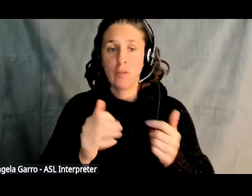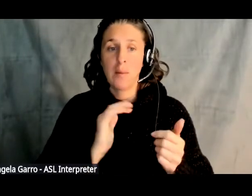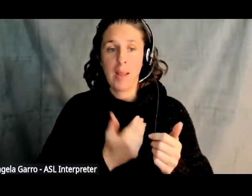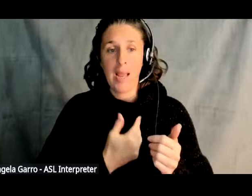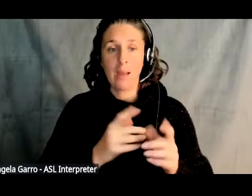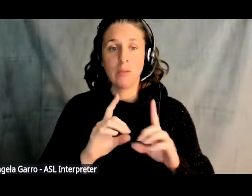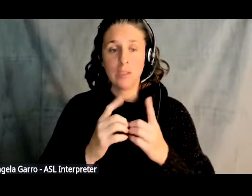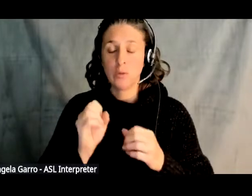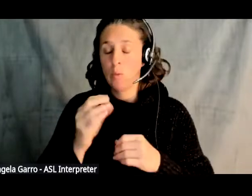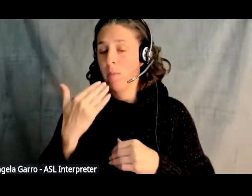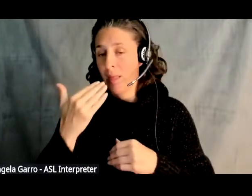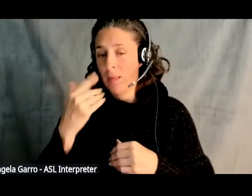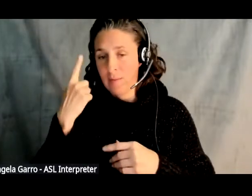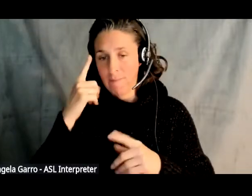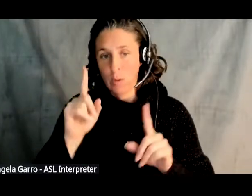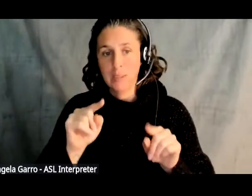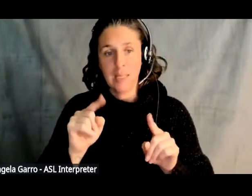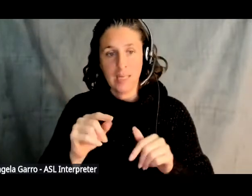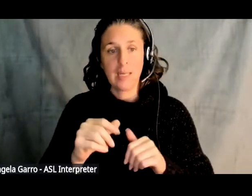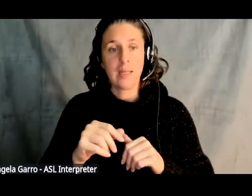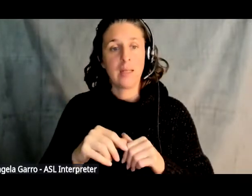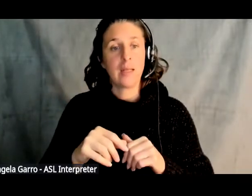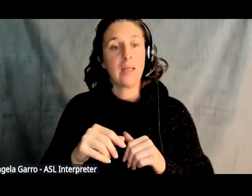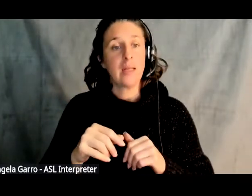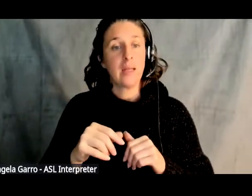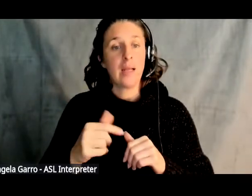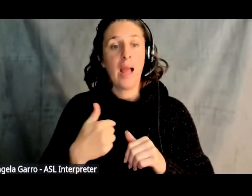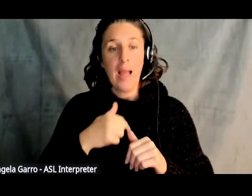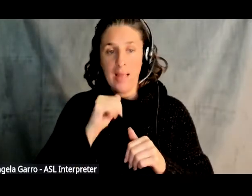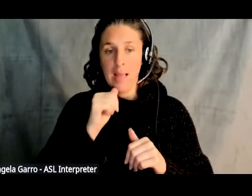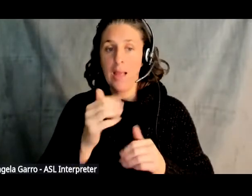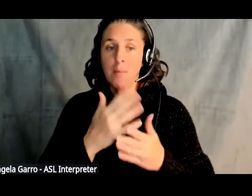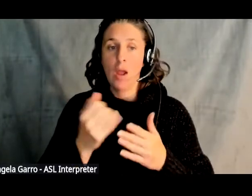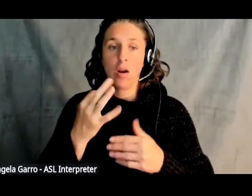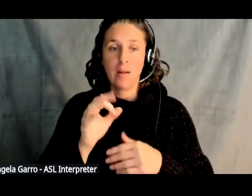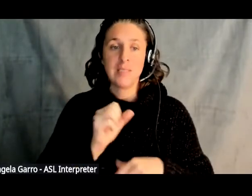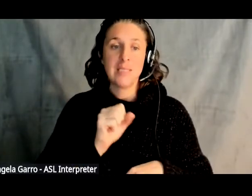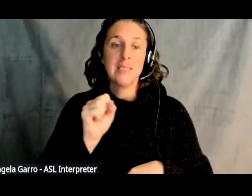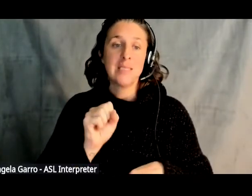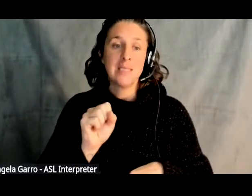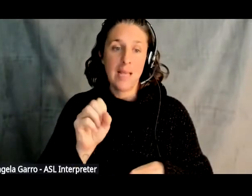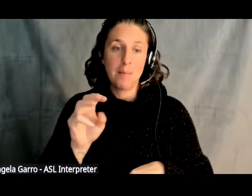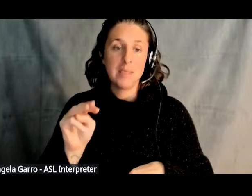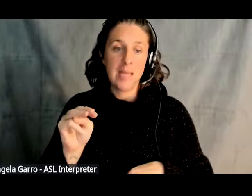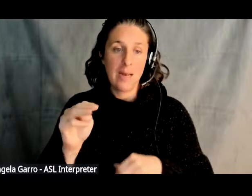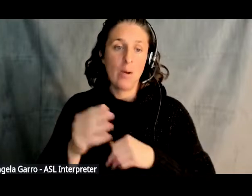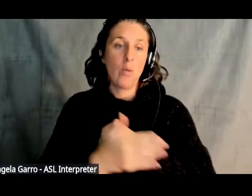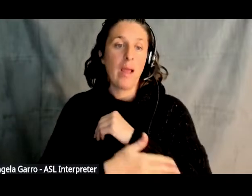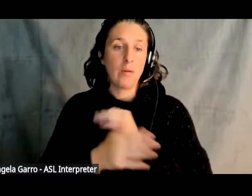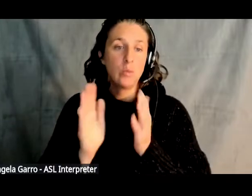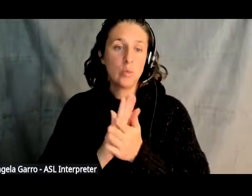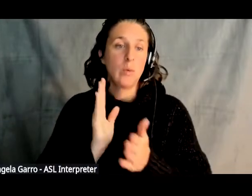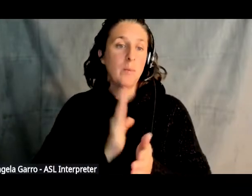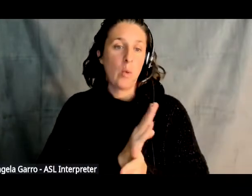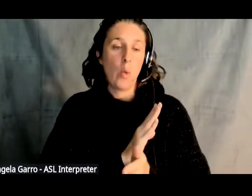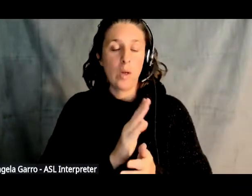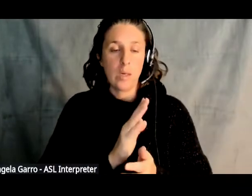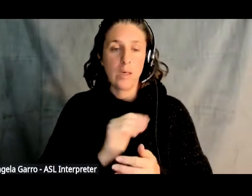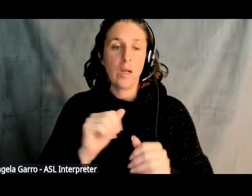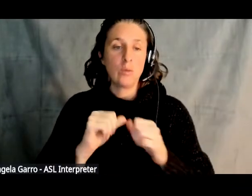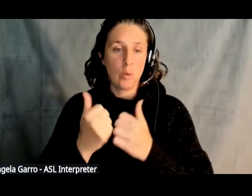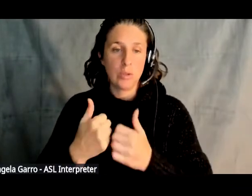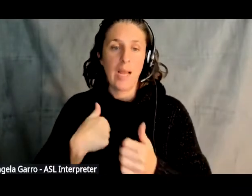for attending. I am part of the San Mateo County School Board Association. I'm the secretary,